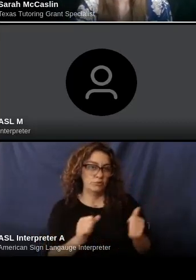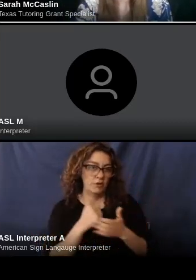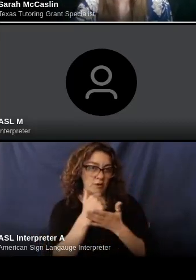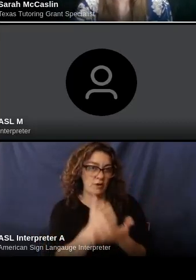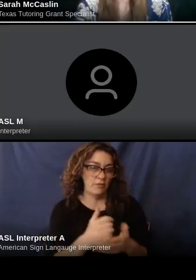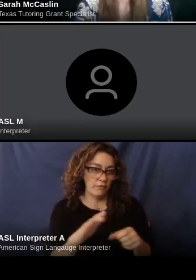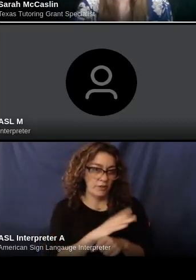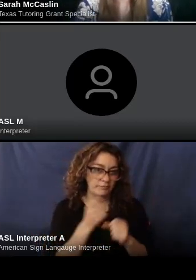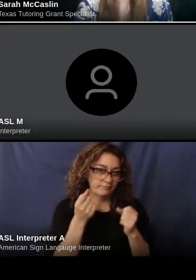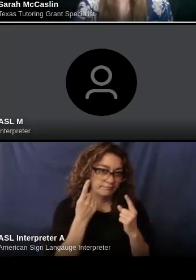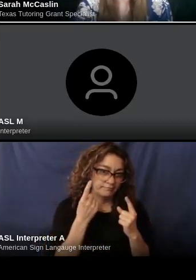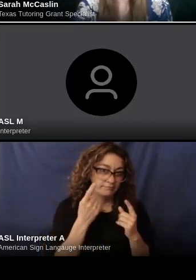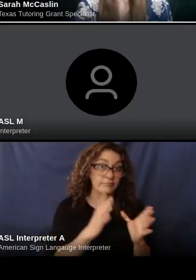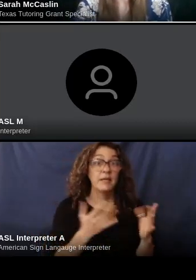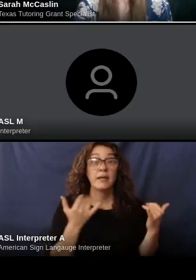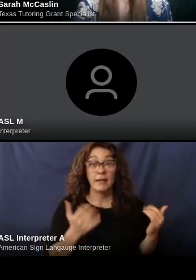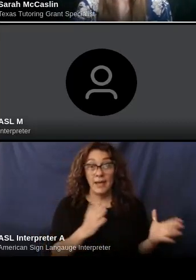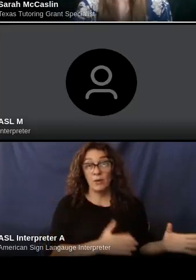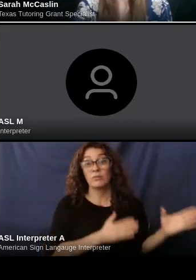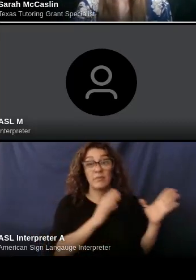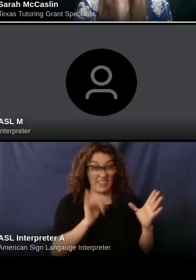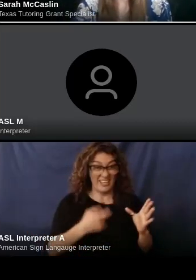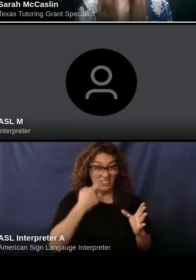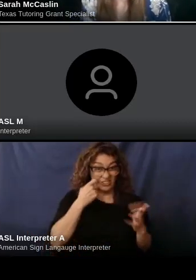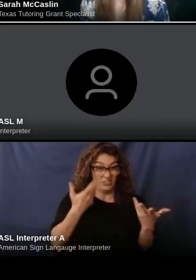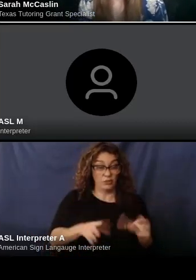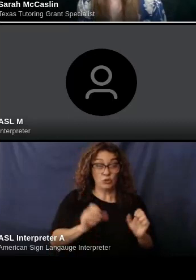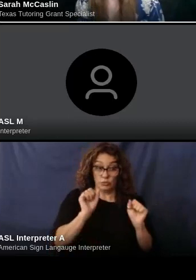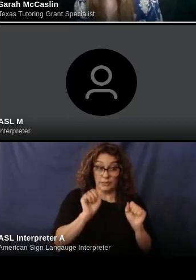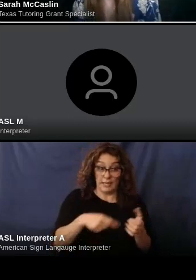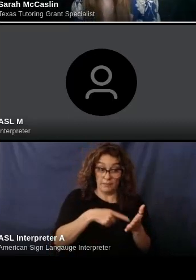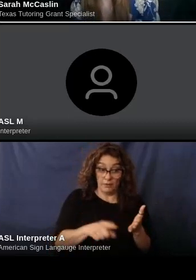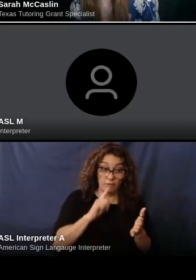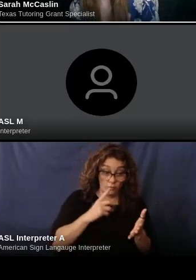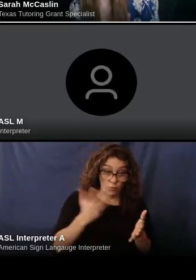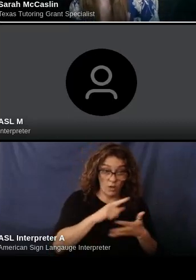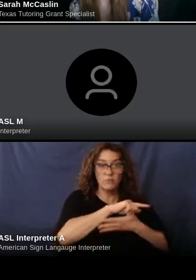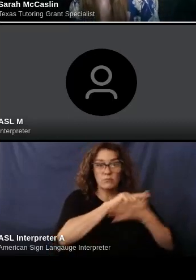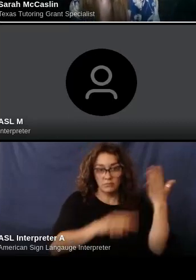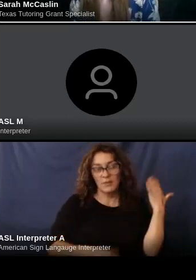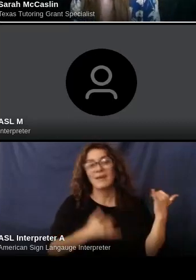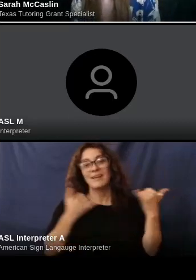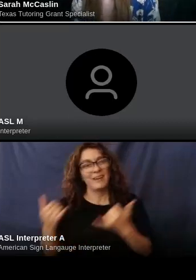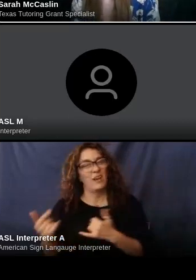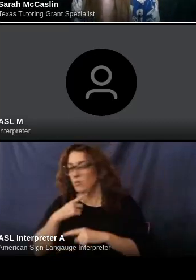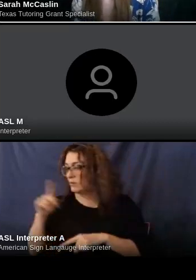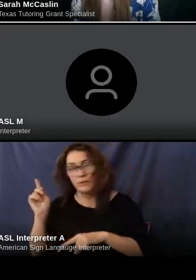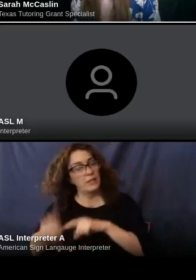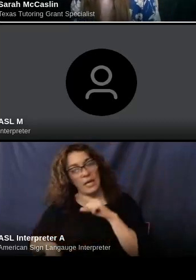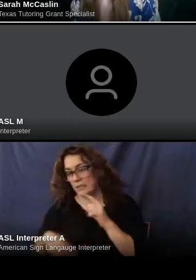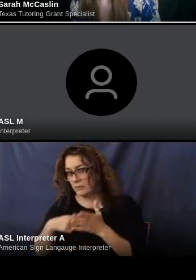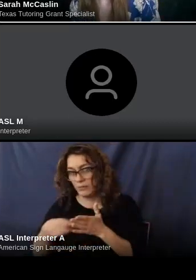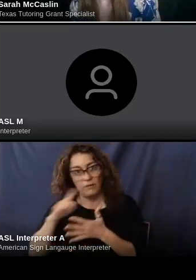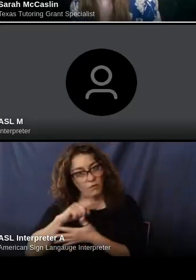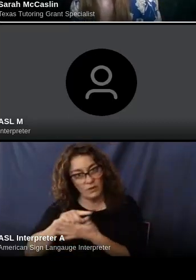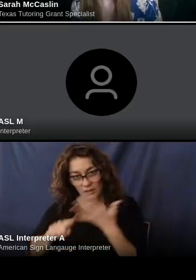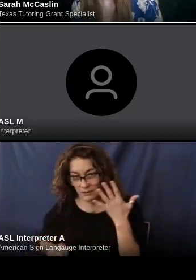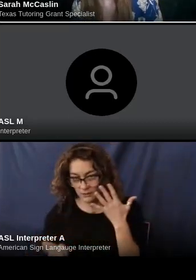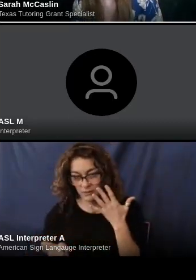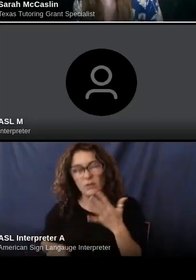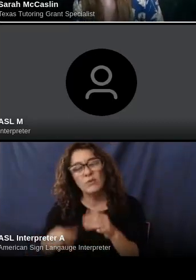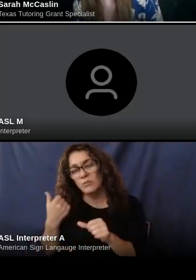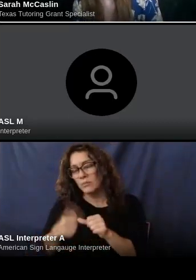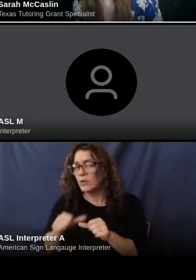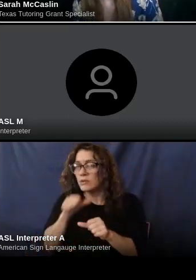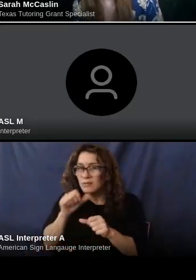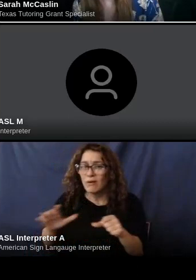Okay, so we're in unallowable now. This one's a bit shorter. Again, not exhaustive, but in this case,